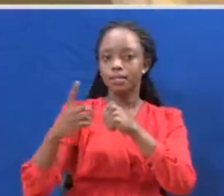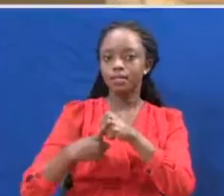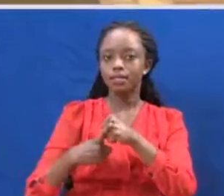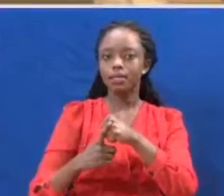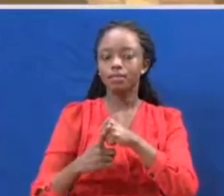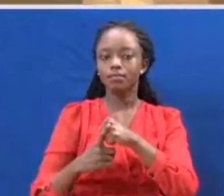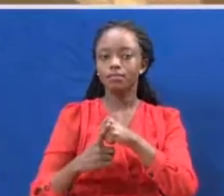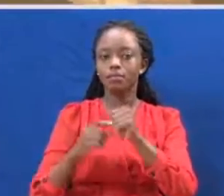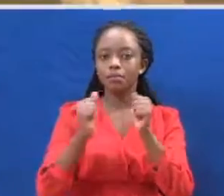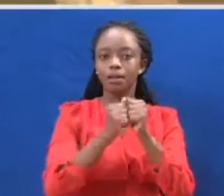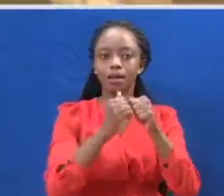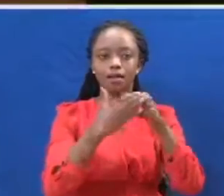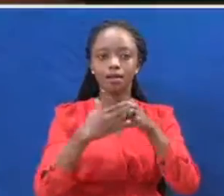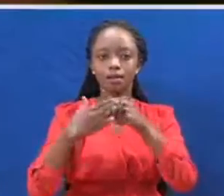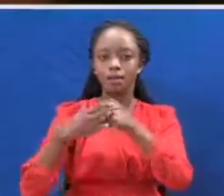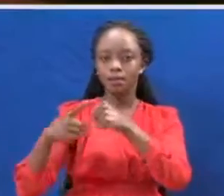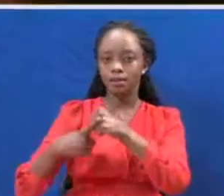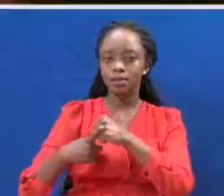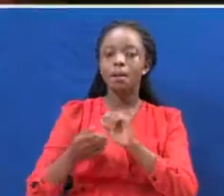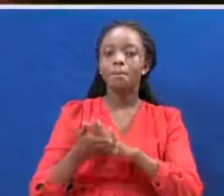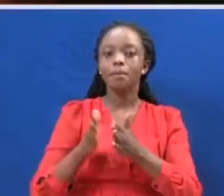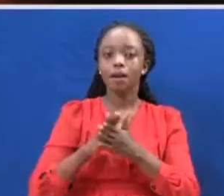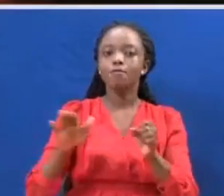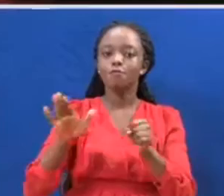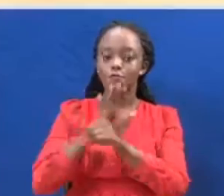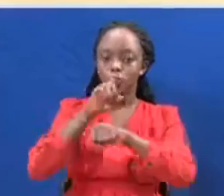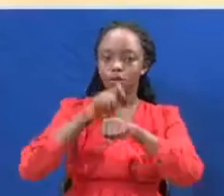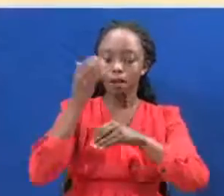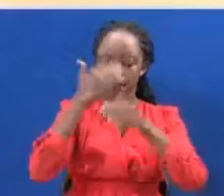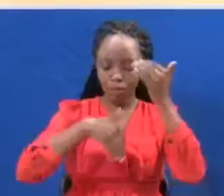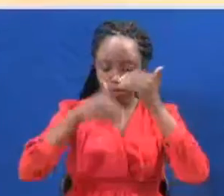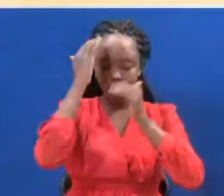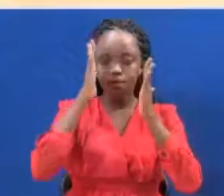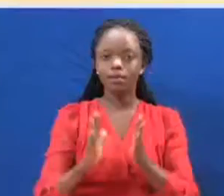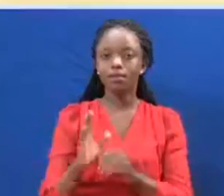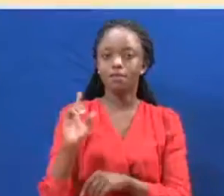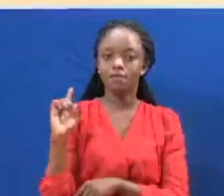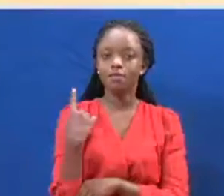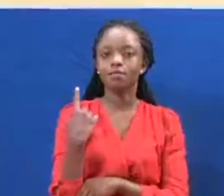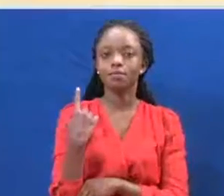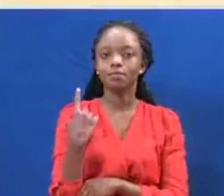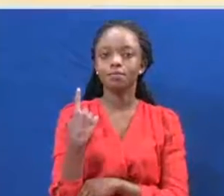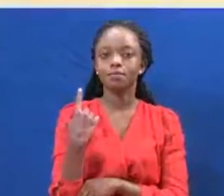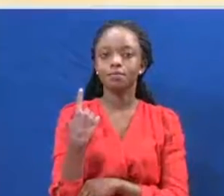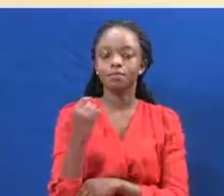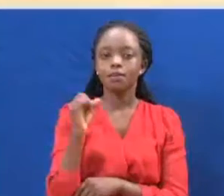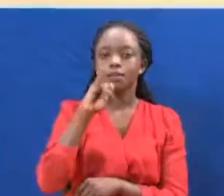1986. So 1996, I became a full professor, the first one to become a full professor at